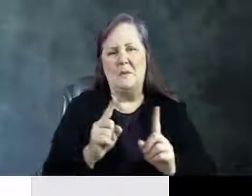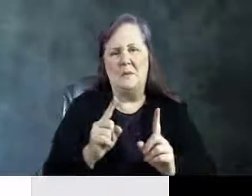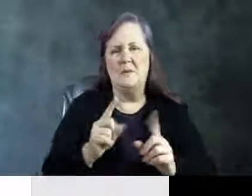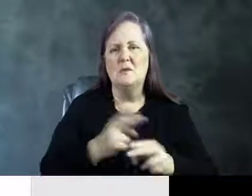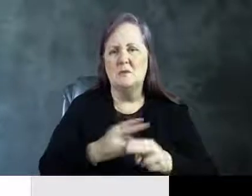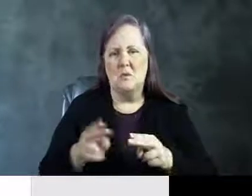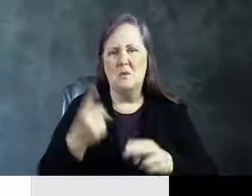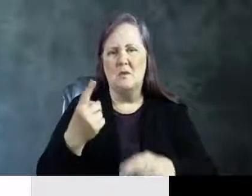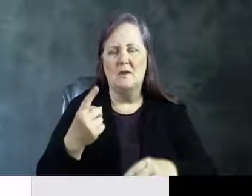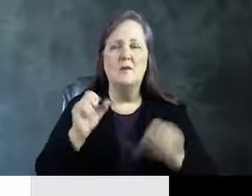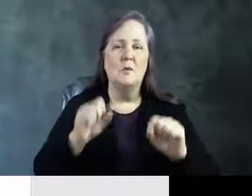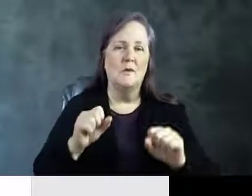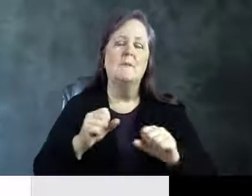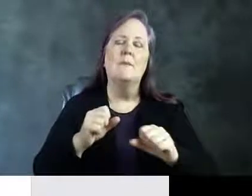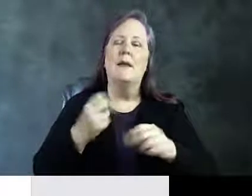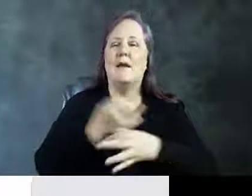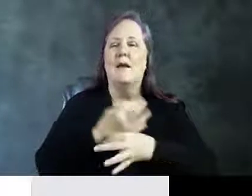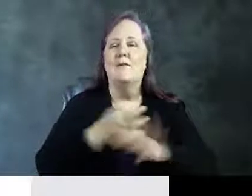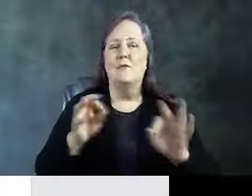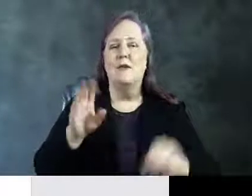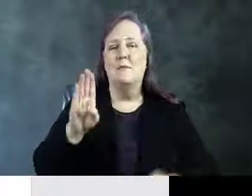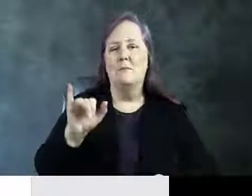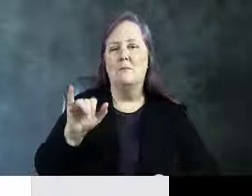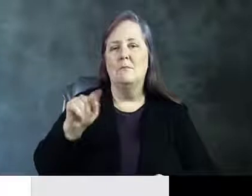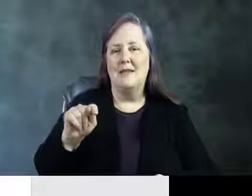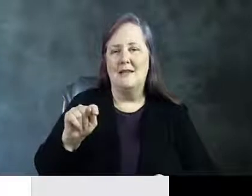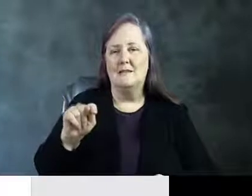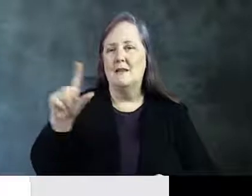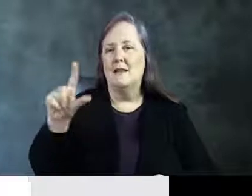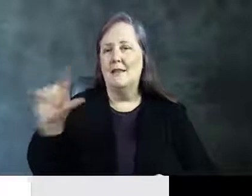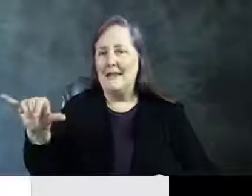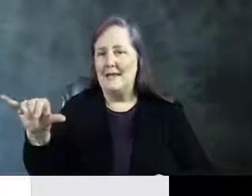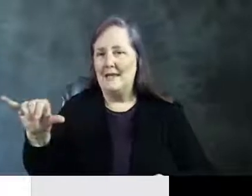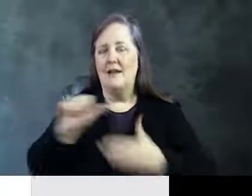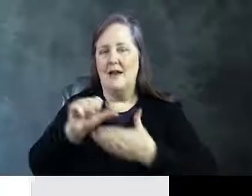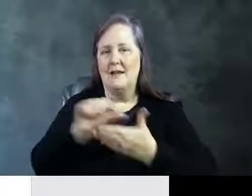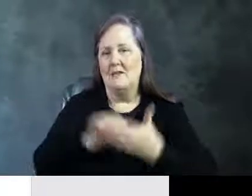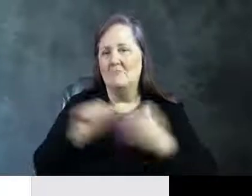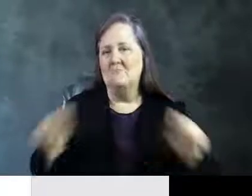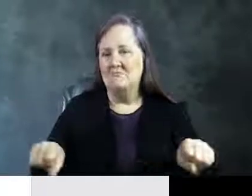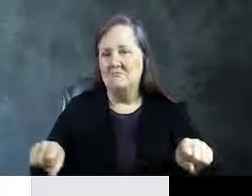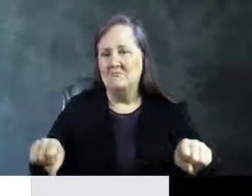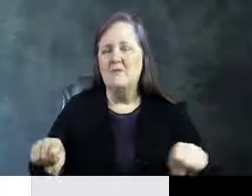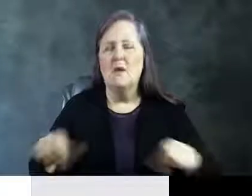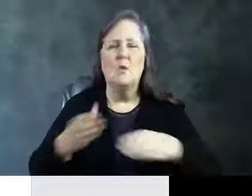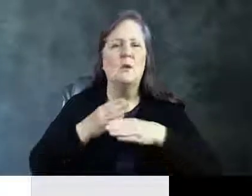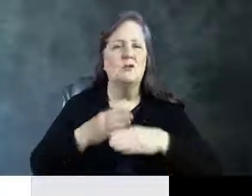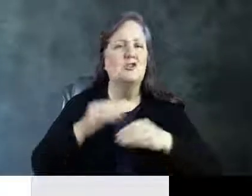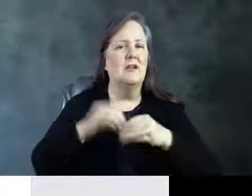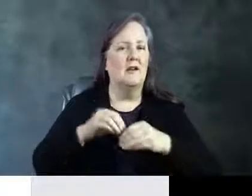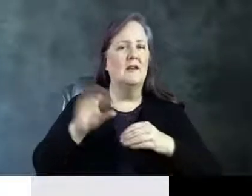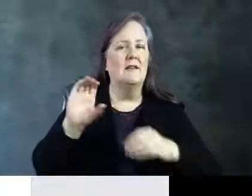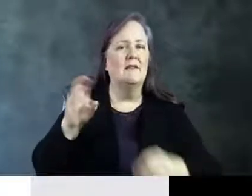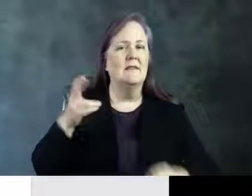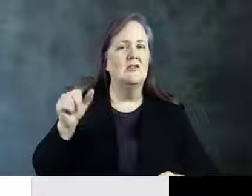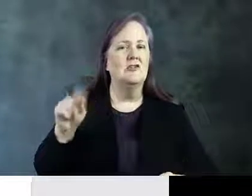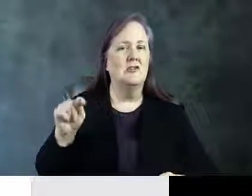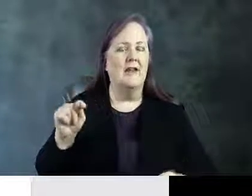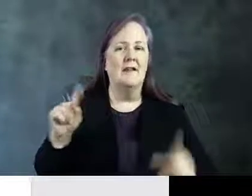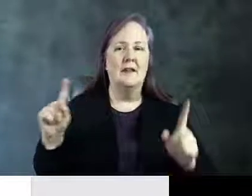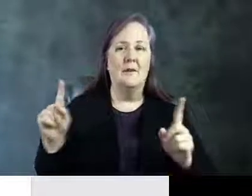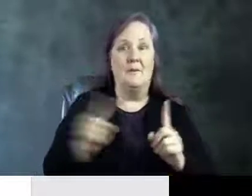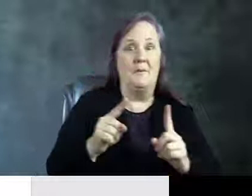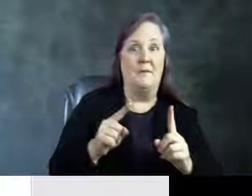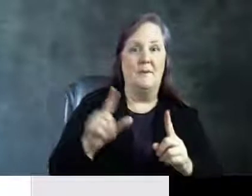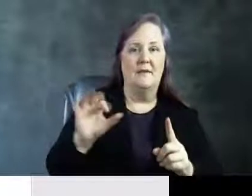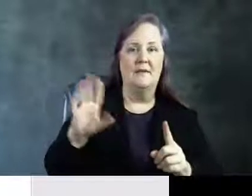a free bit.ly, that's the bit.ly account, and we can share that in the chat, that shortens the links